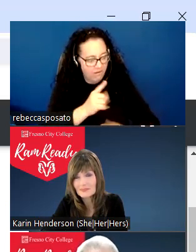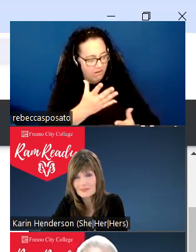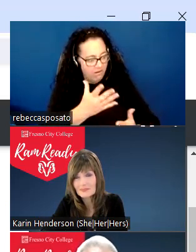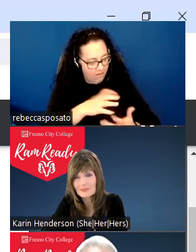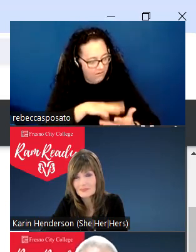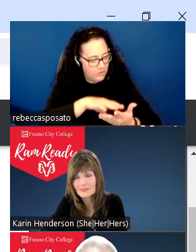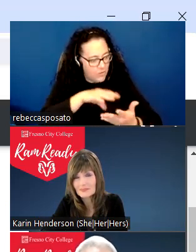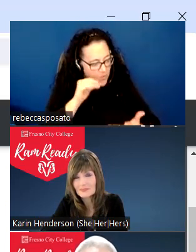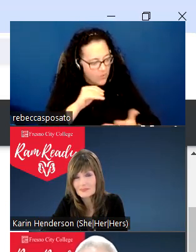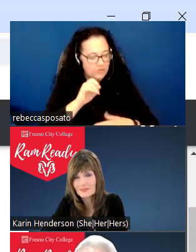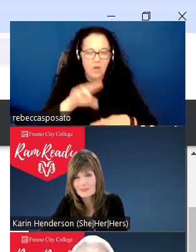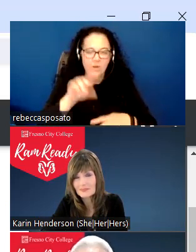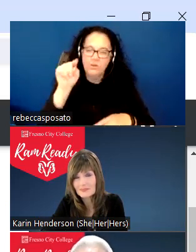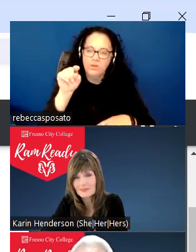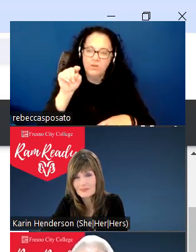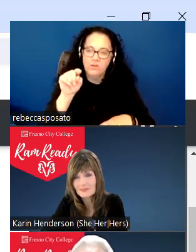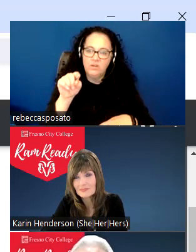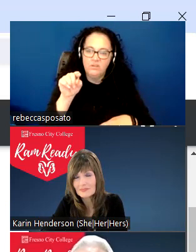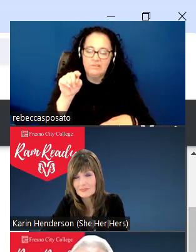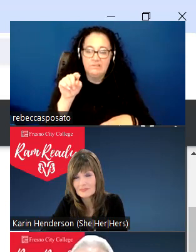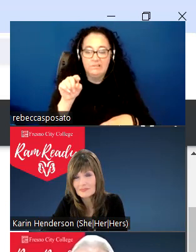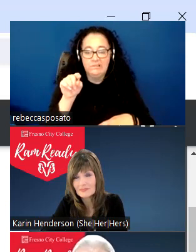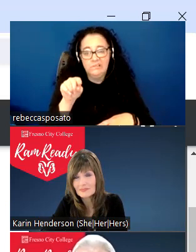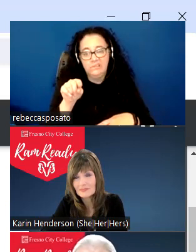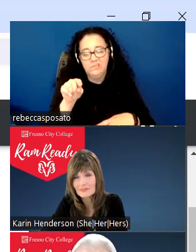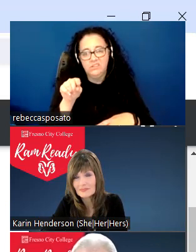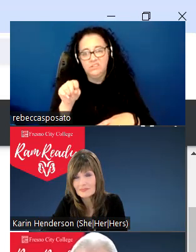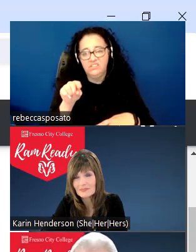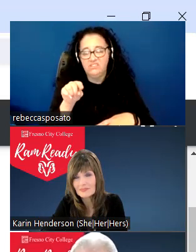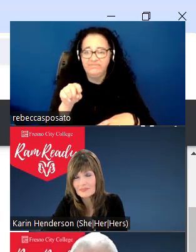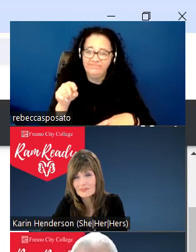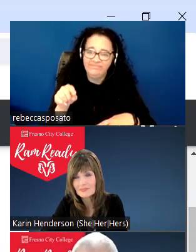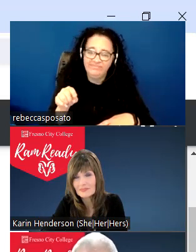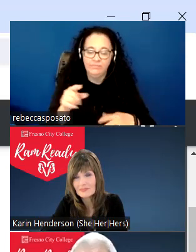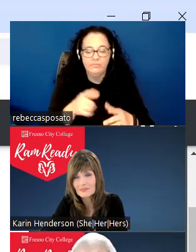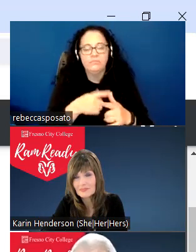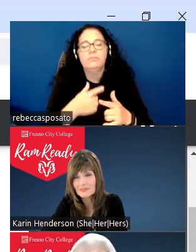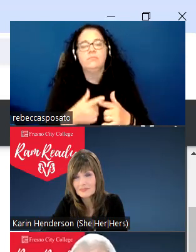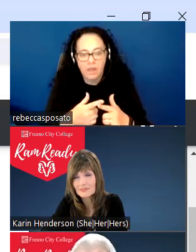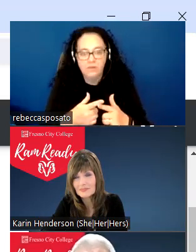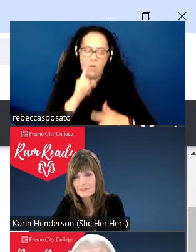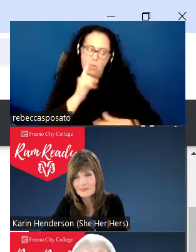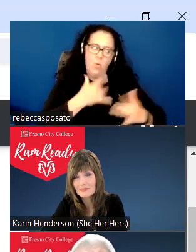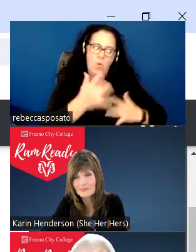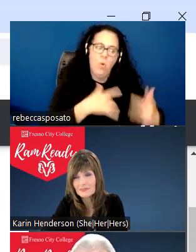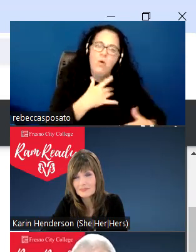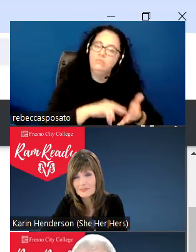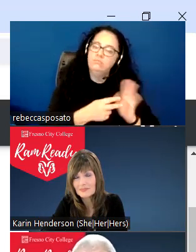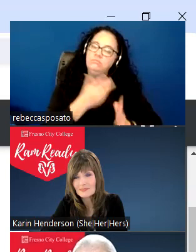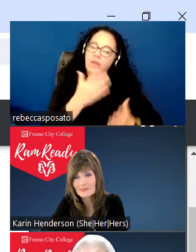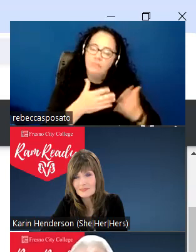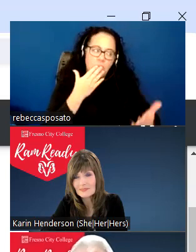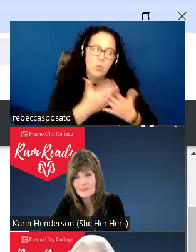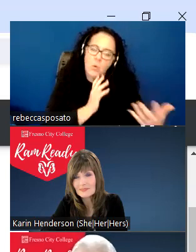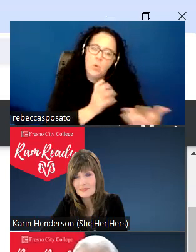what's offered in this class? Those are clues to you that whether maybe you should go into this major or not. If it's totally